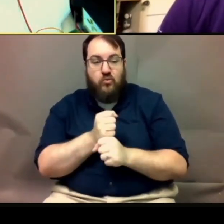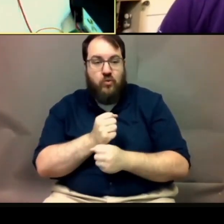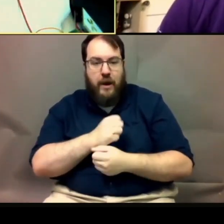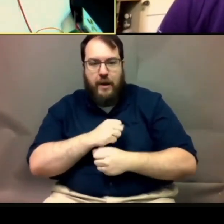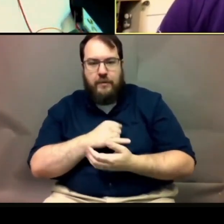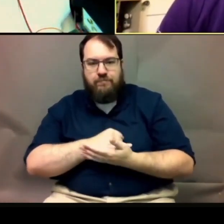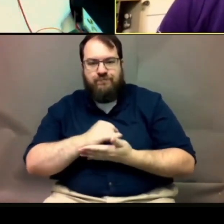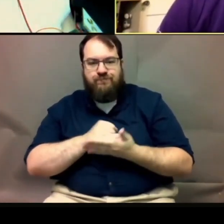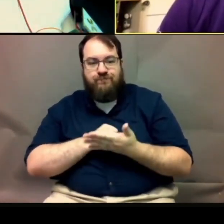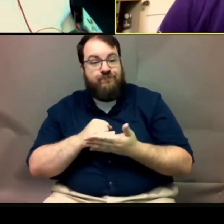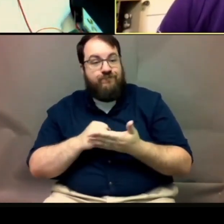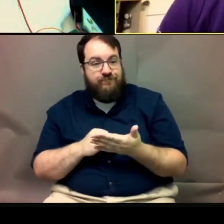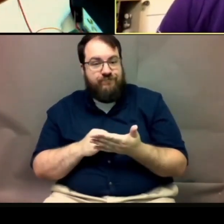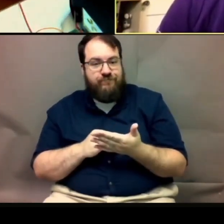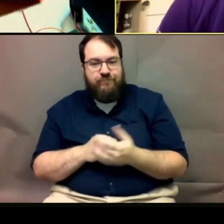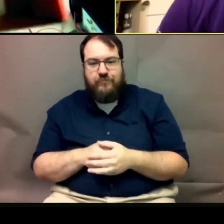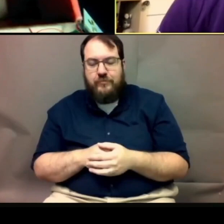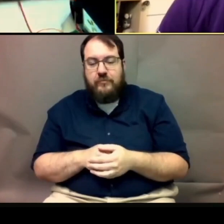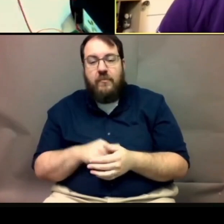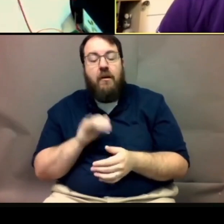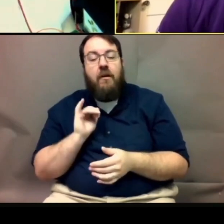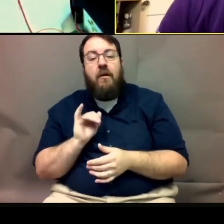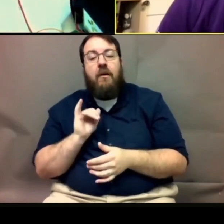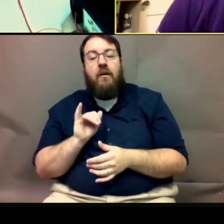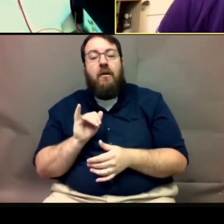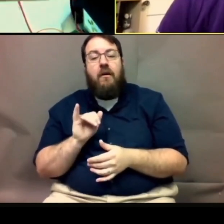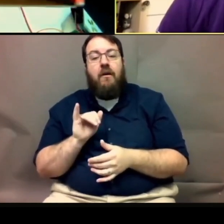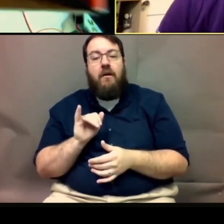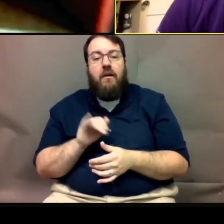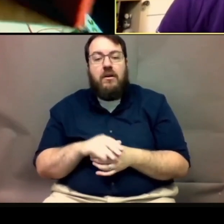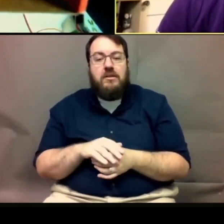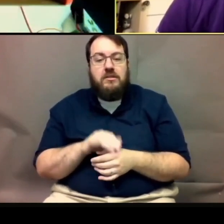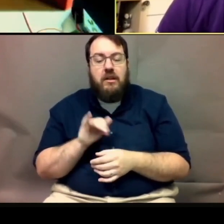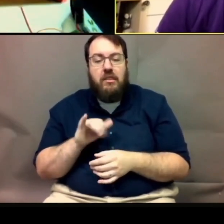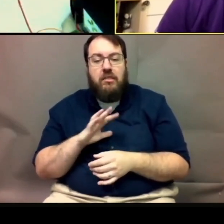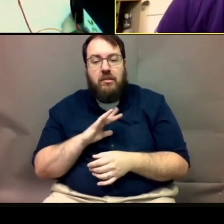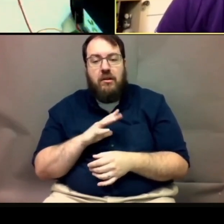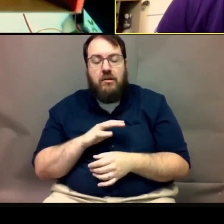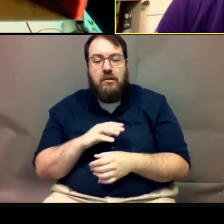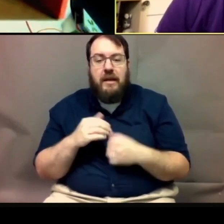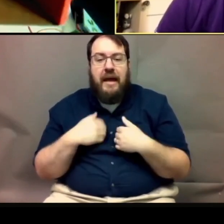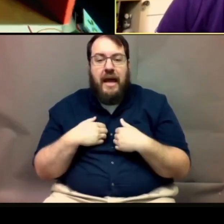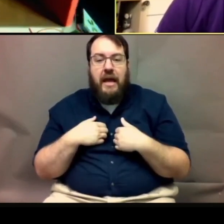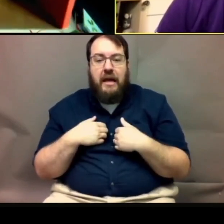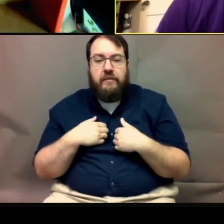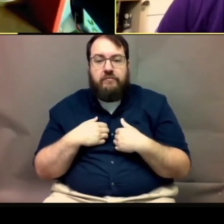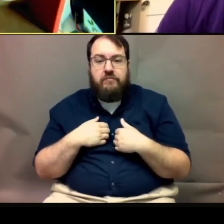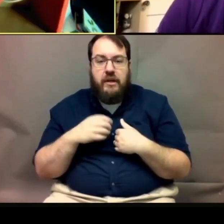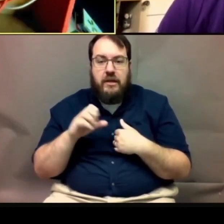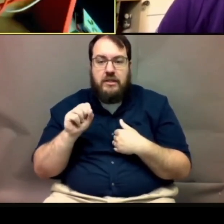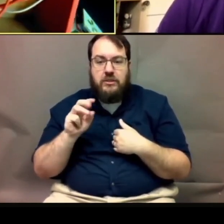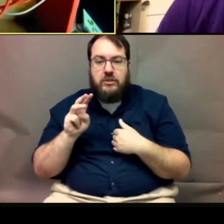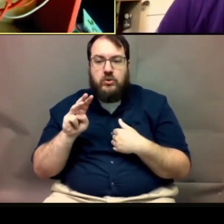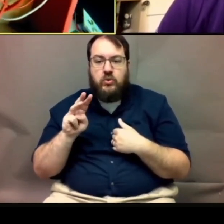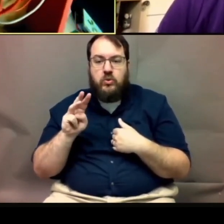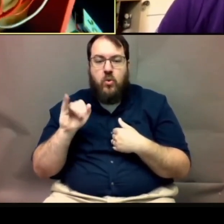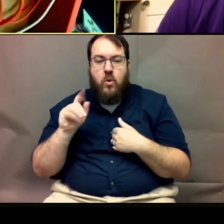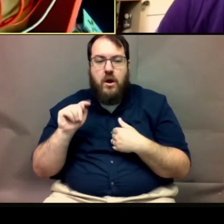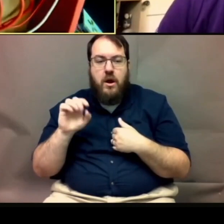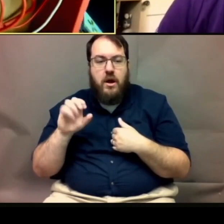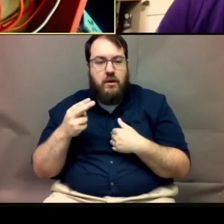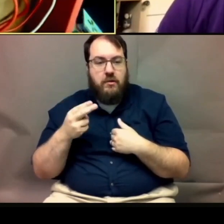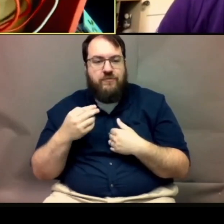do. Oh, and so there's just a So switch for when you turn it one way and a switch for when you turn it the other way? yeah. So this was in